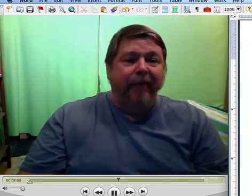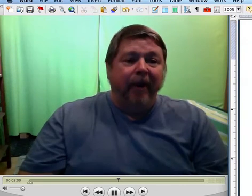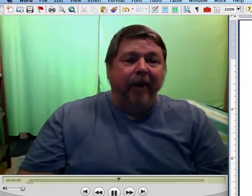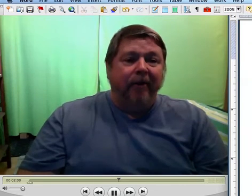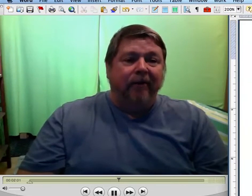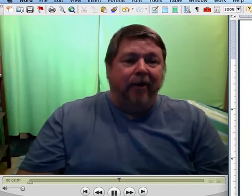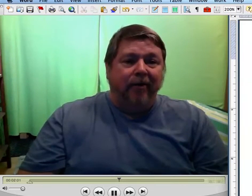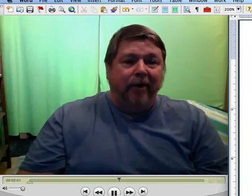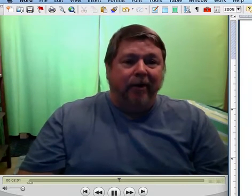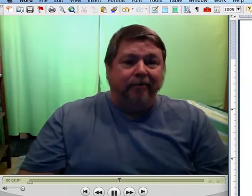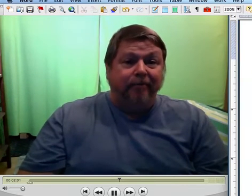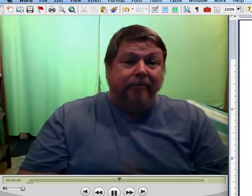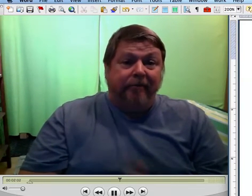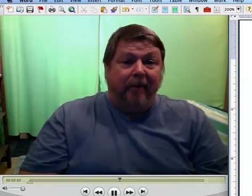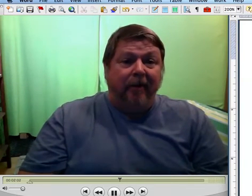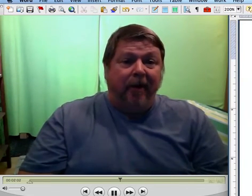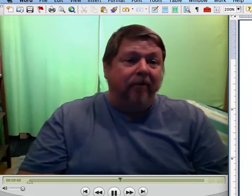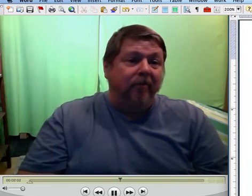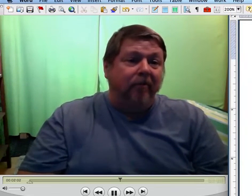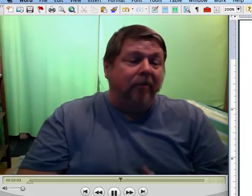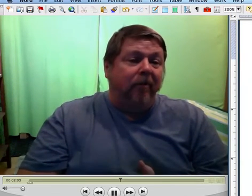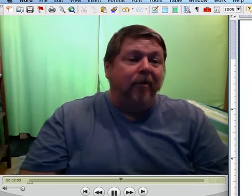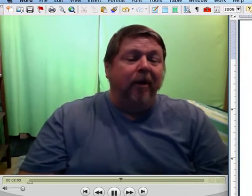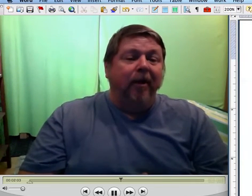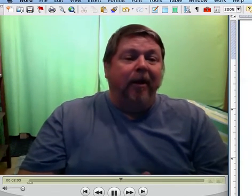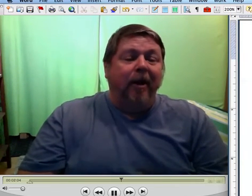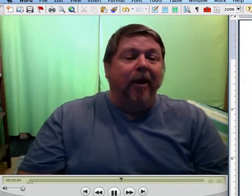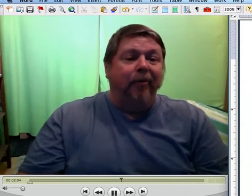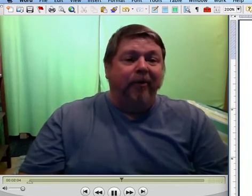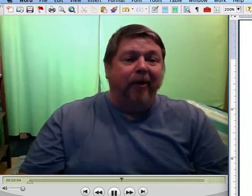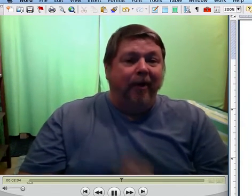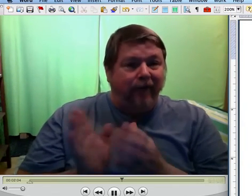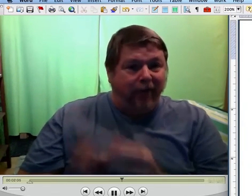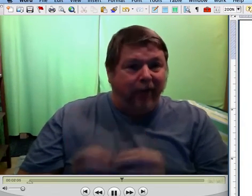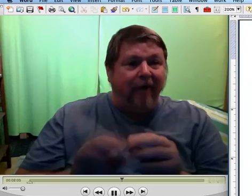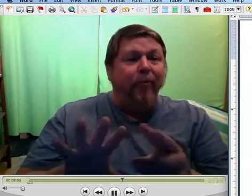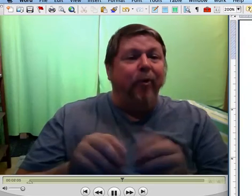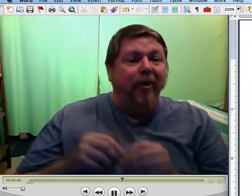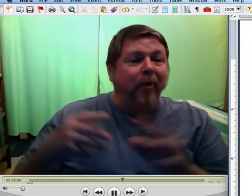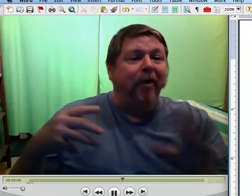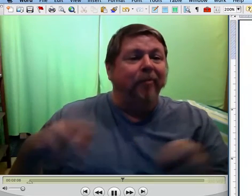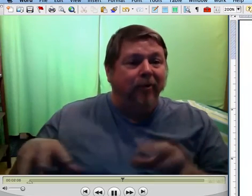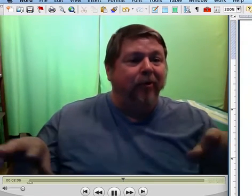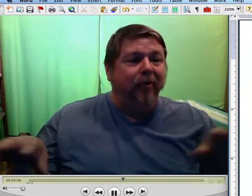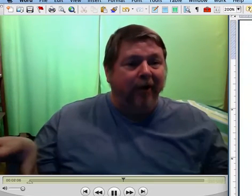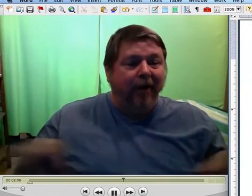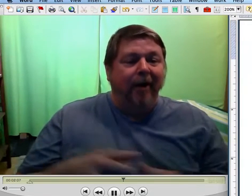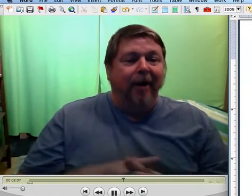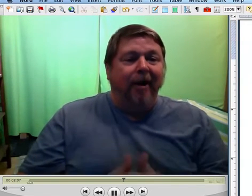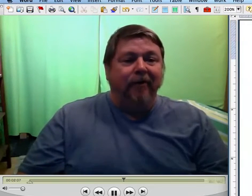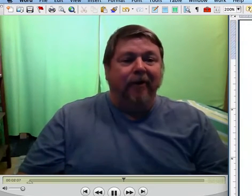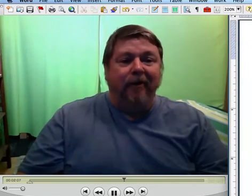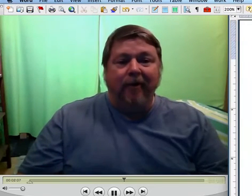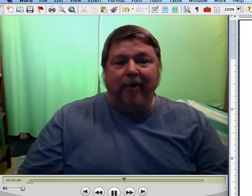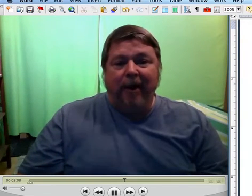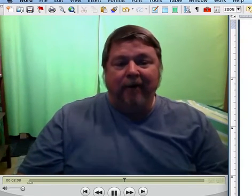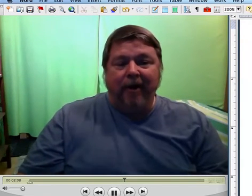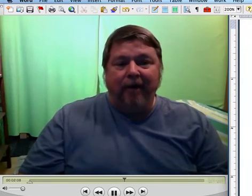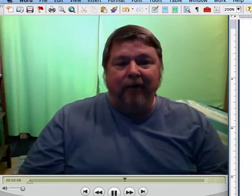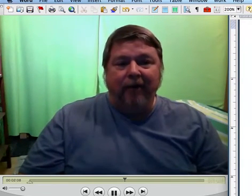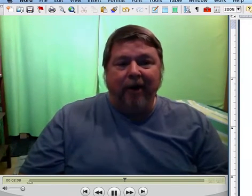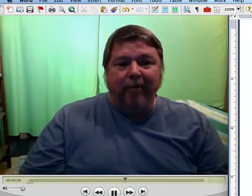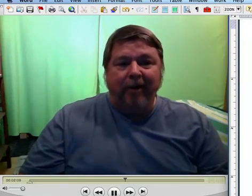program. So that, it helps if you have more than one exposure to it and not just a single